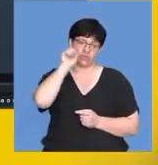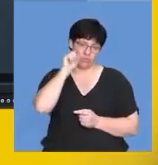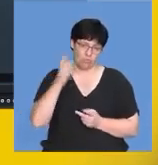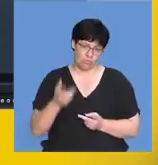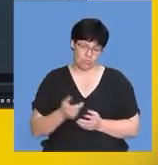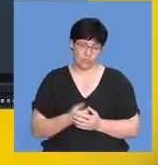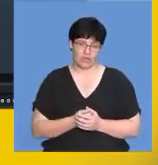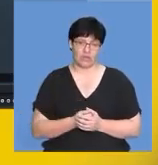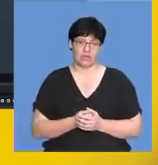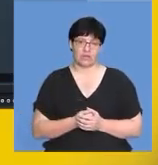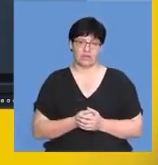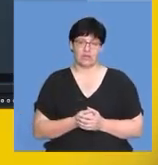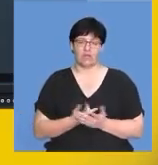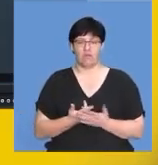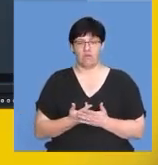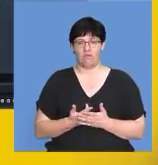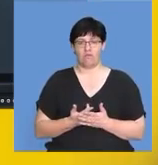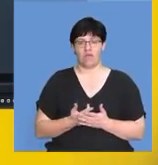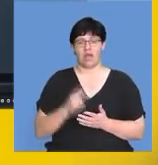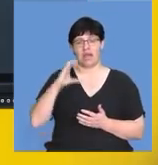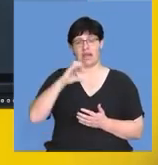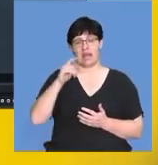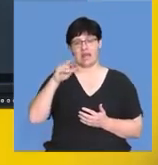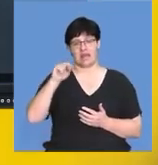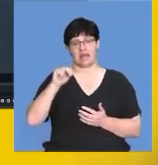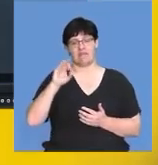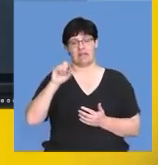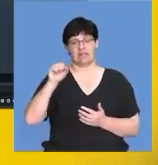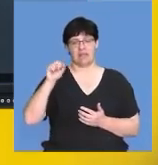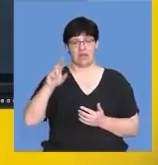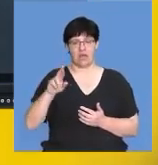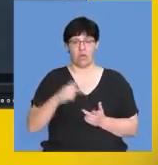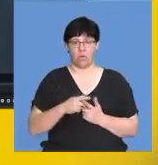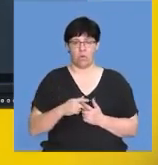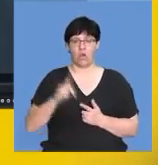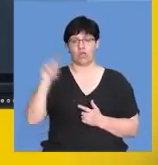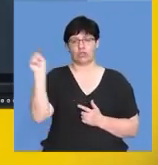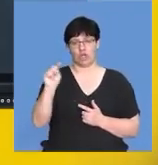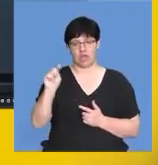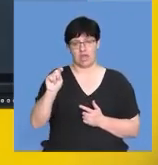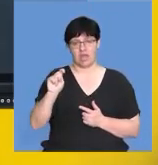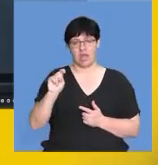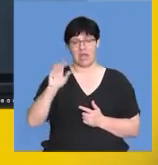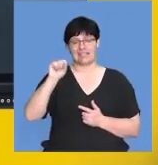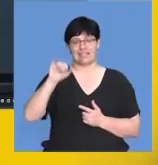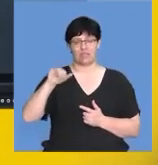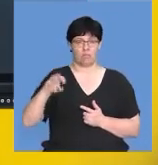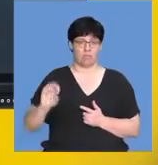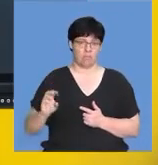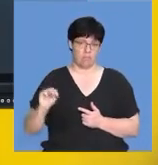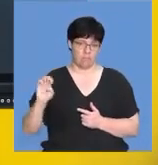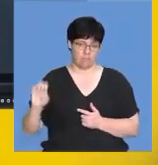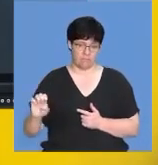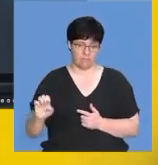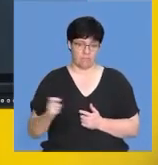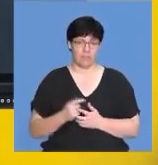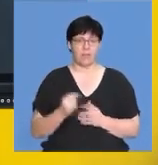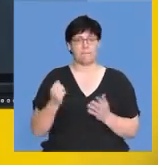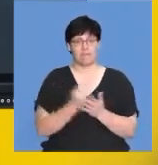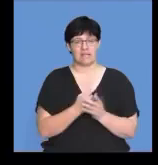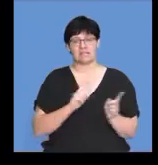or conditions such as Klinefelter or even Turner syndrome, which are results of aneuploidy. Guys, I've got to get